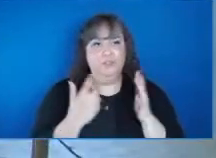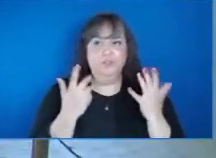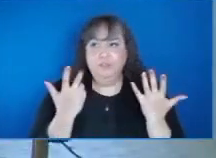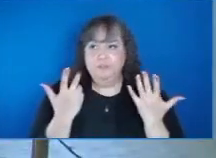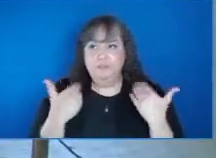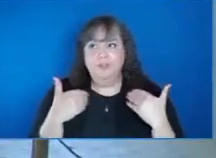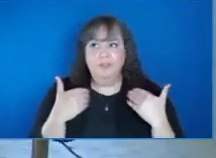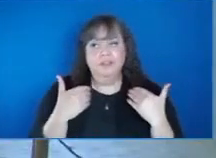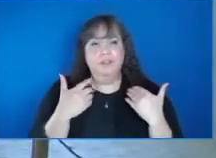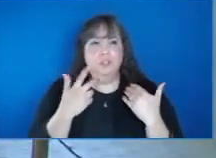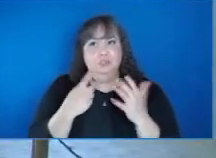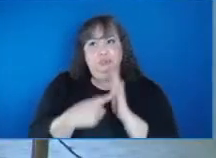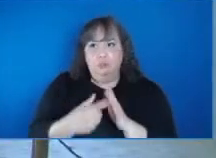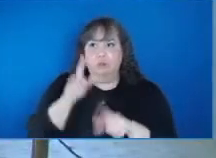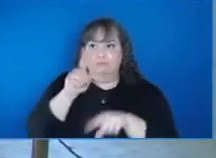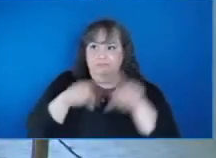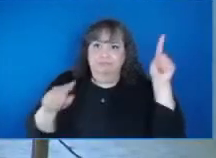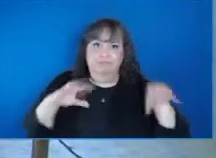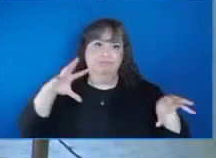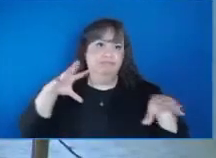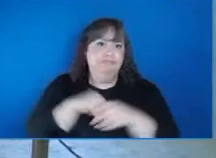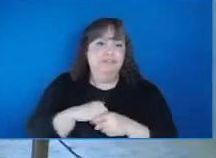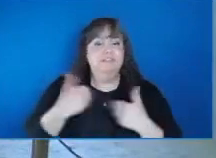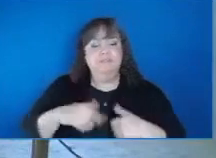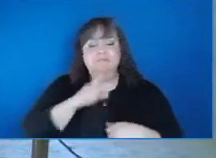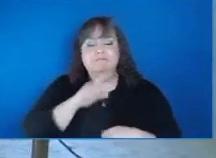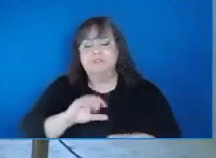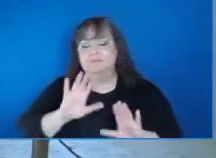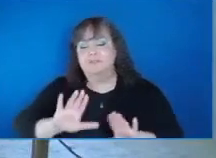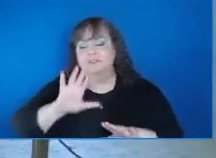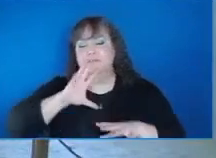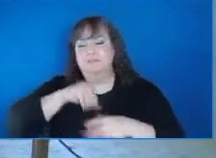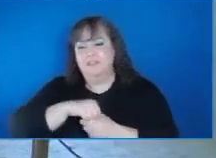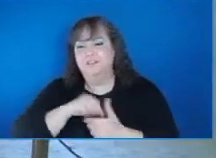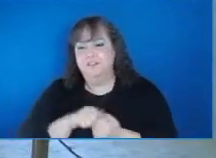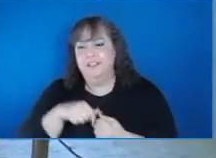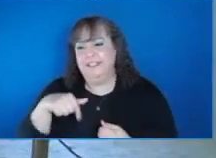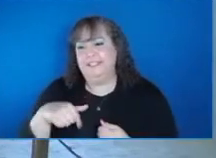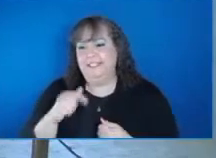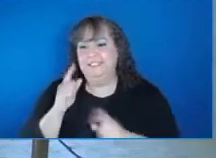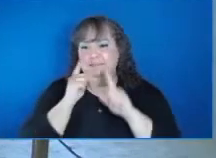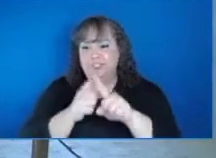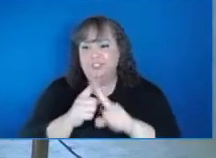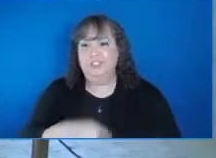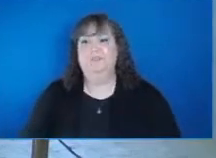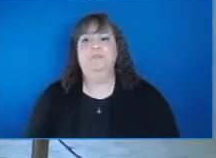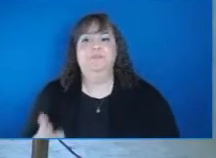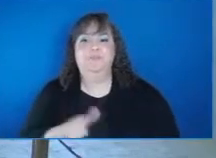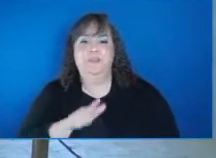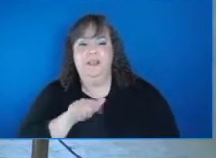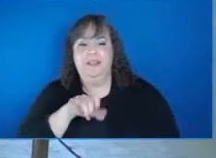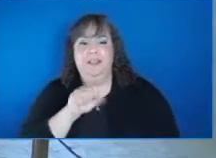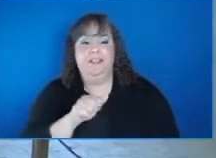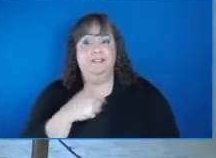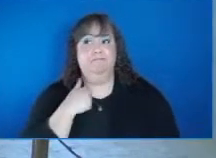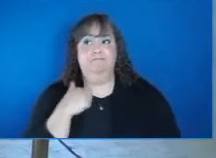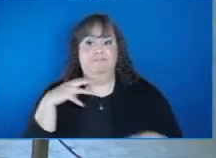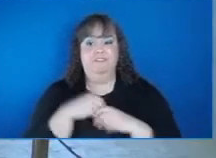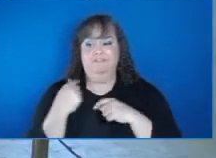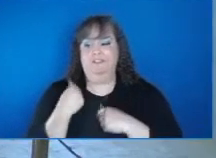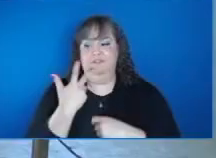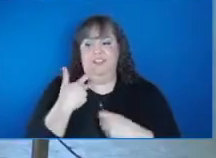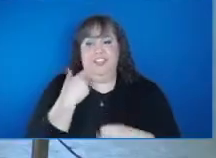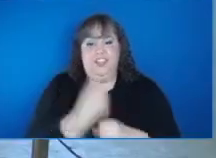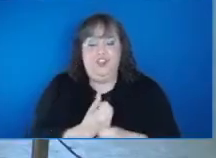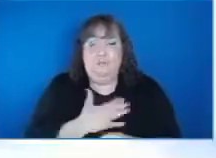So I've been on DART for 3 years. This is my very first spacecraft, so I'm super excited for launch and the fact